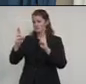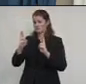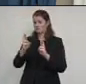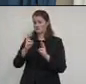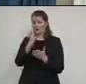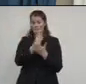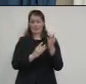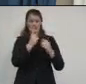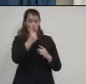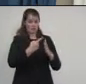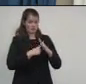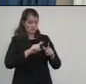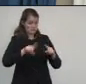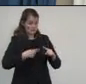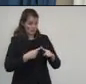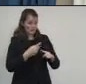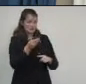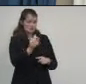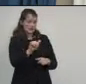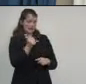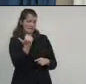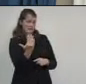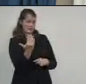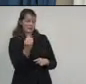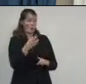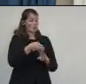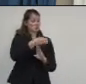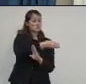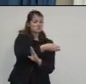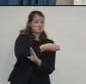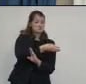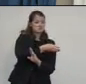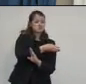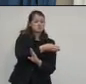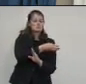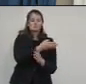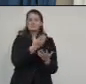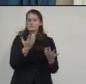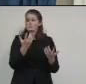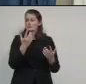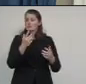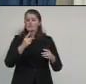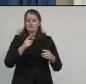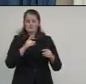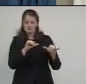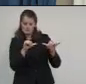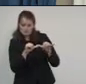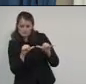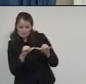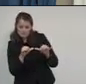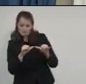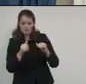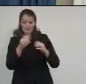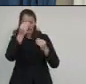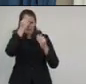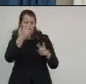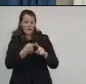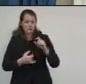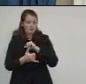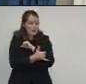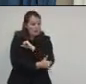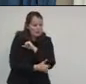maybe don't even live in that county but work in another county, right, and prevent that spread from maybe going to a county that